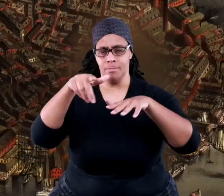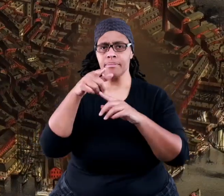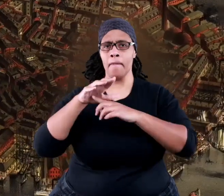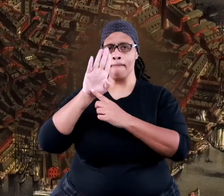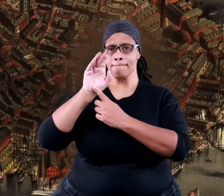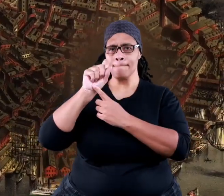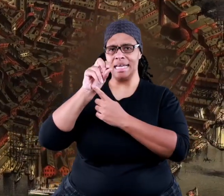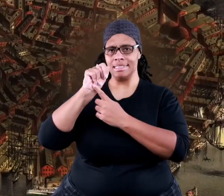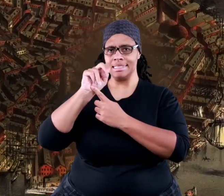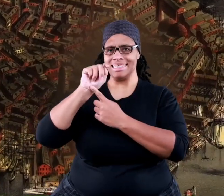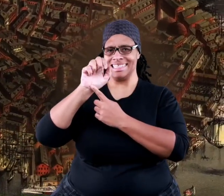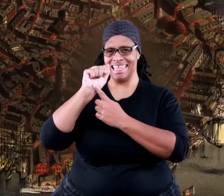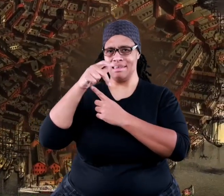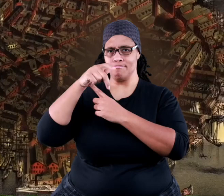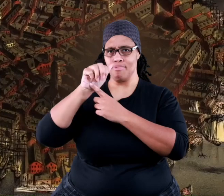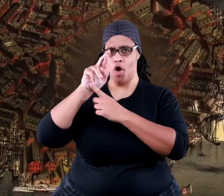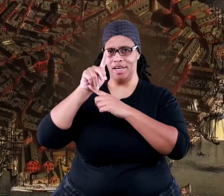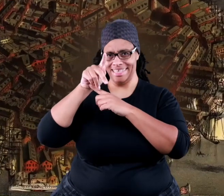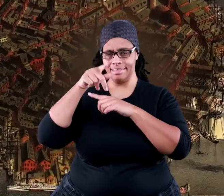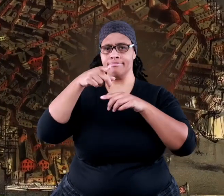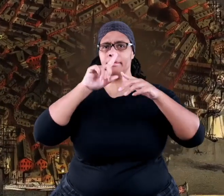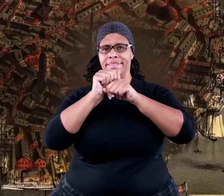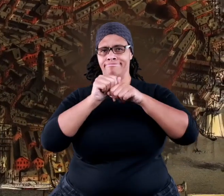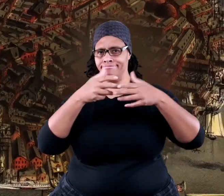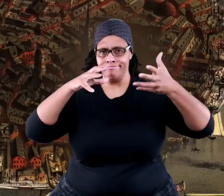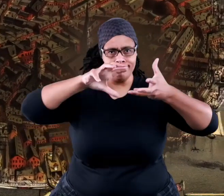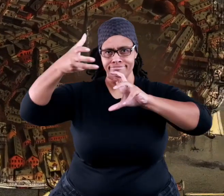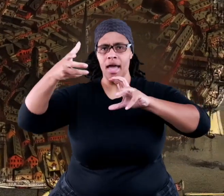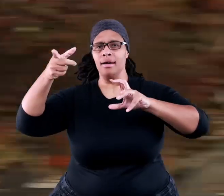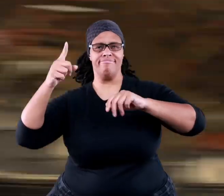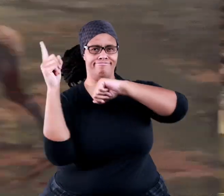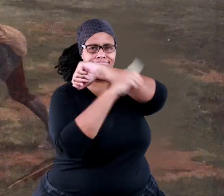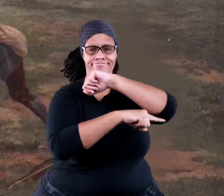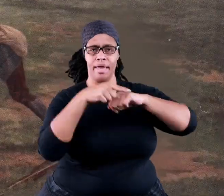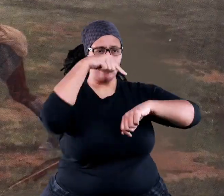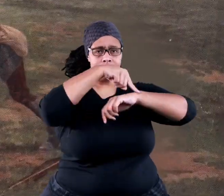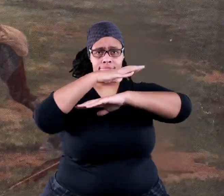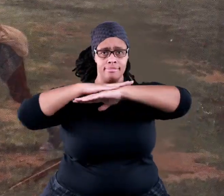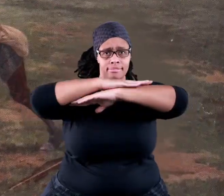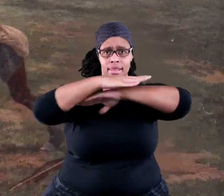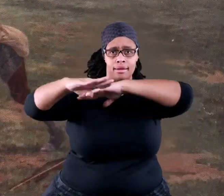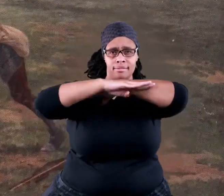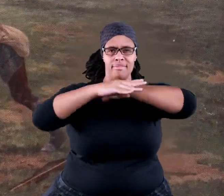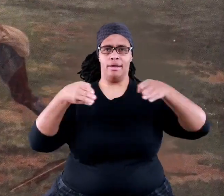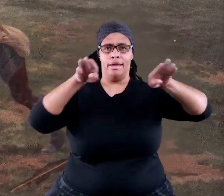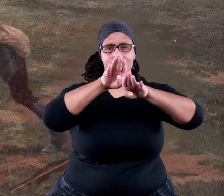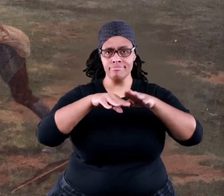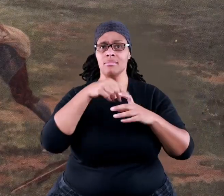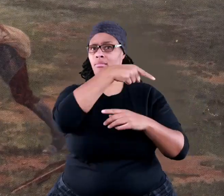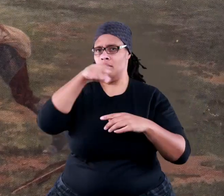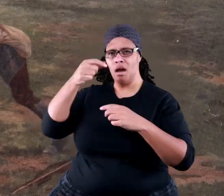seawater. The Boston Tea Party caused Great Britain to close the port and impose punishment for this rebellion. The other colonies